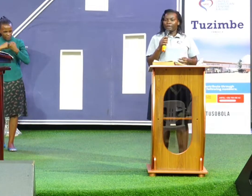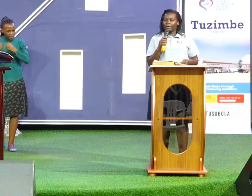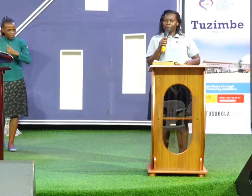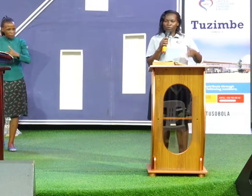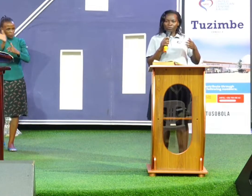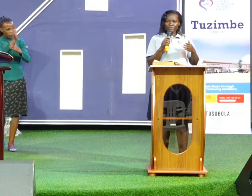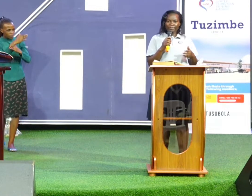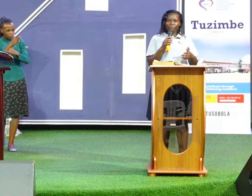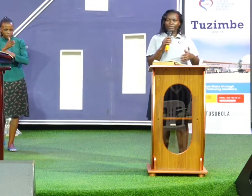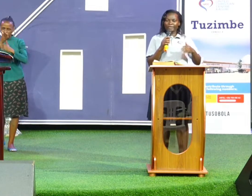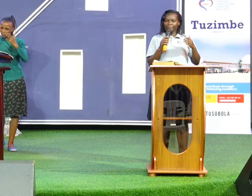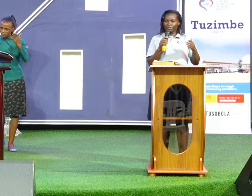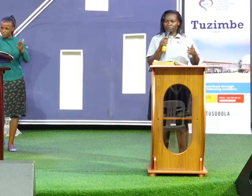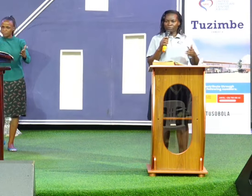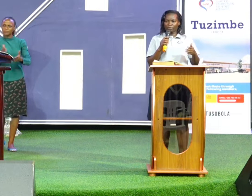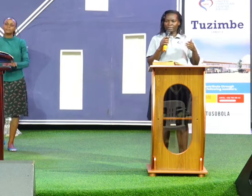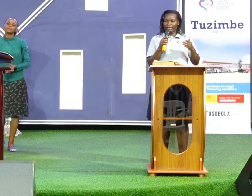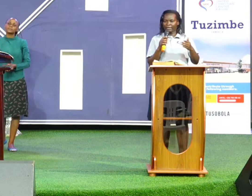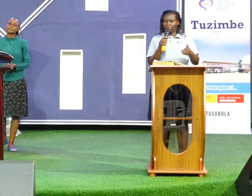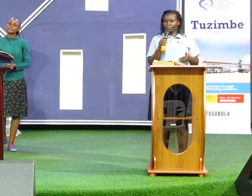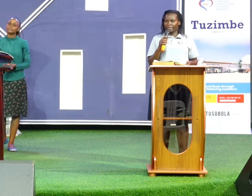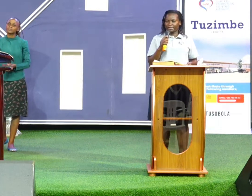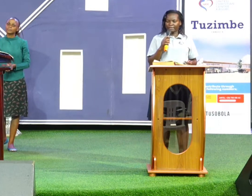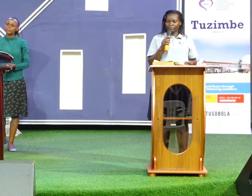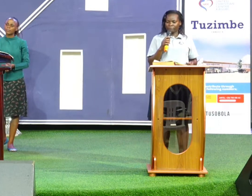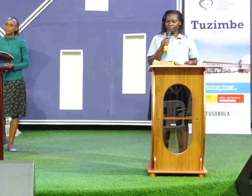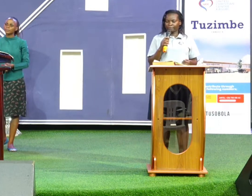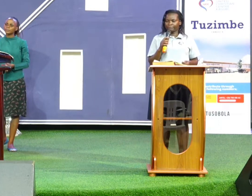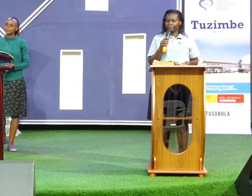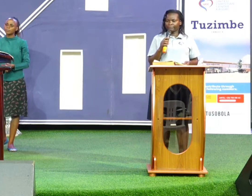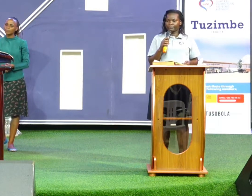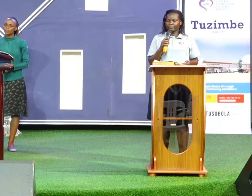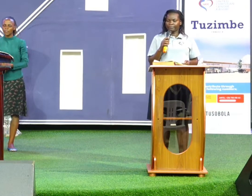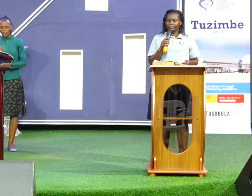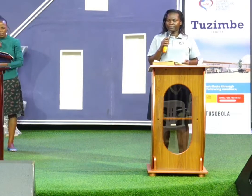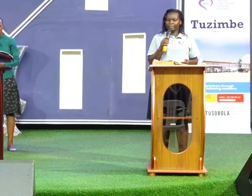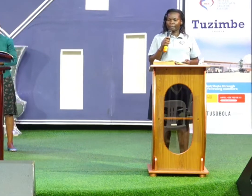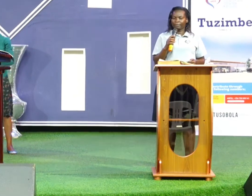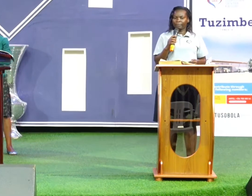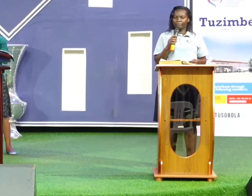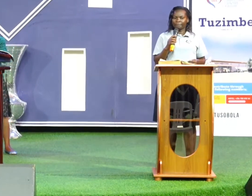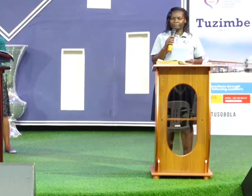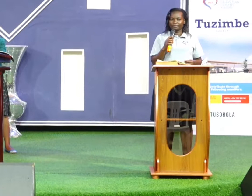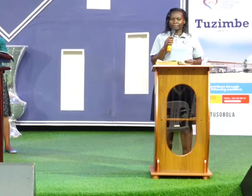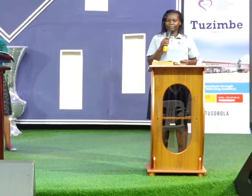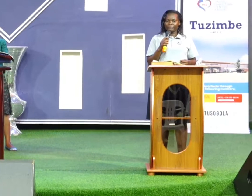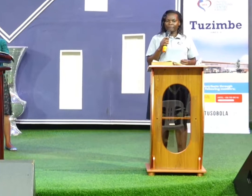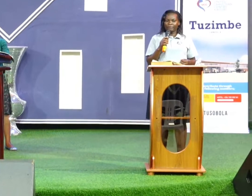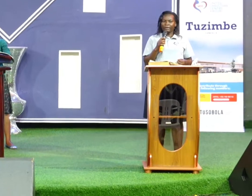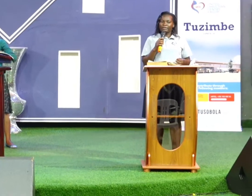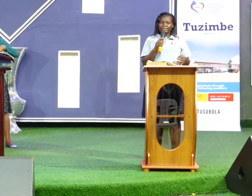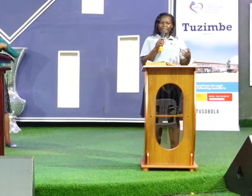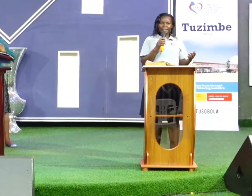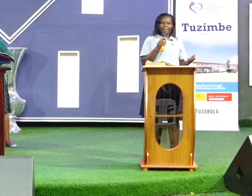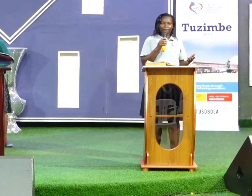ministry. Eby'okuddamu eri ebisoomooza eri obuweereza buno. I believe in my heart the solutions are already